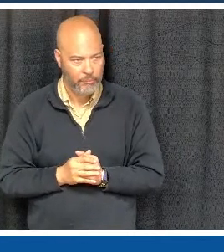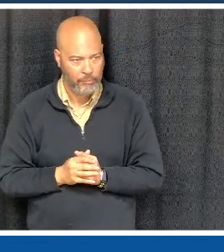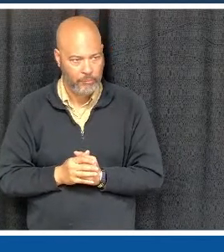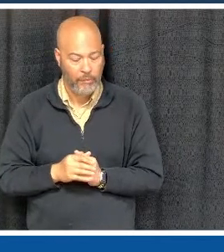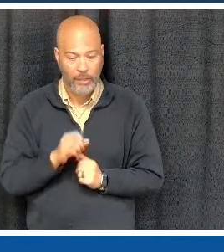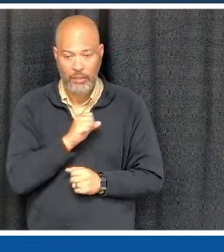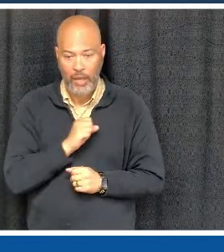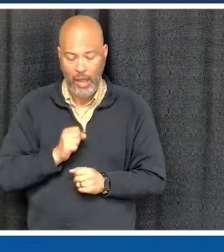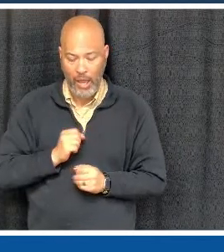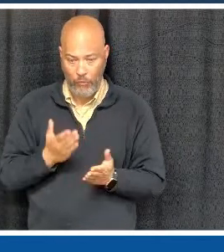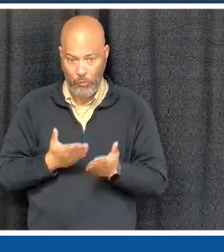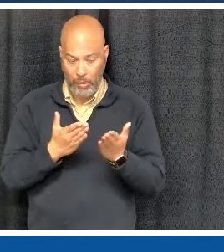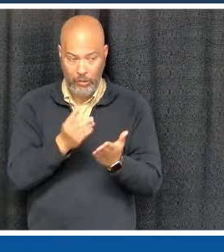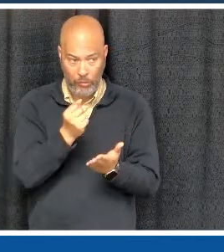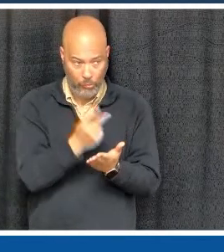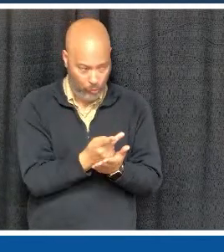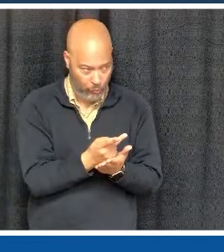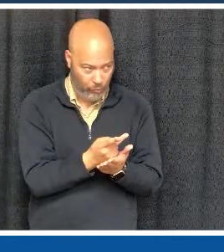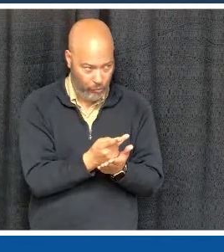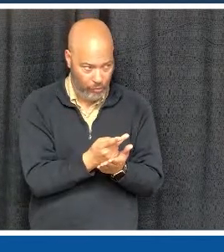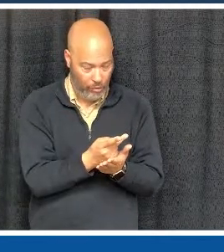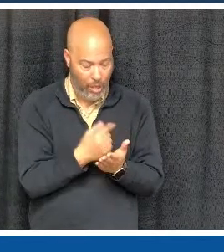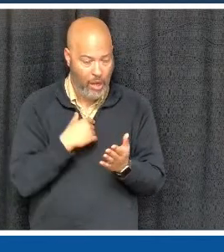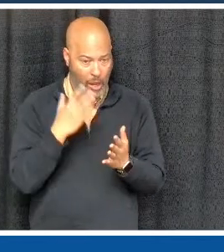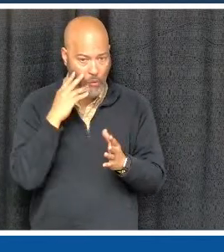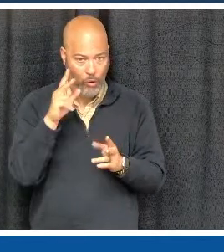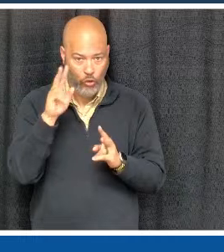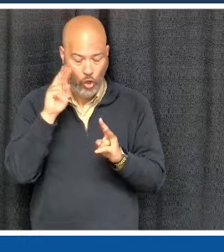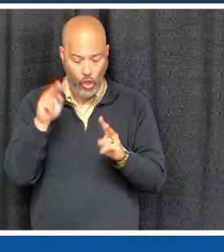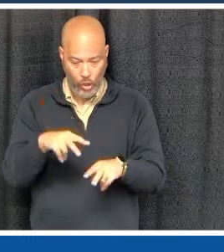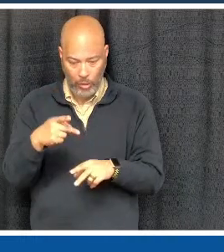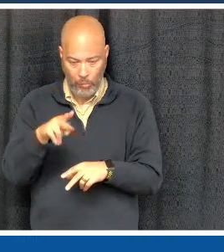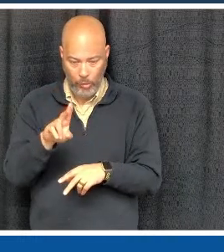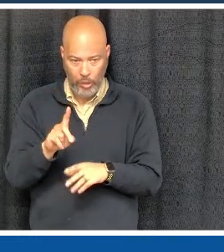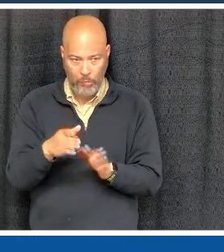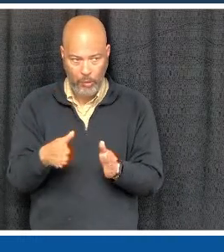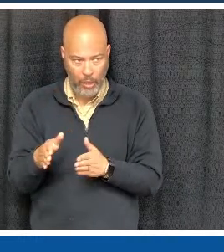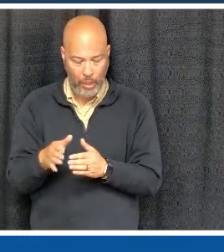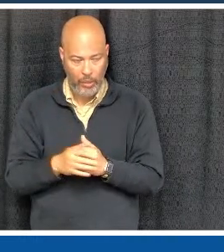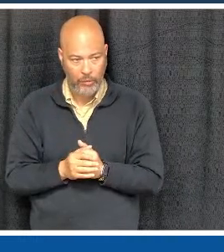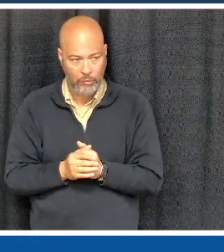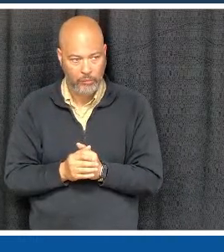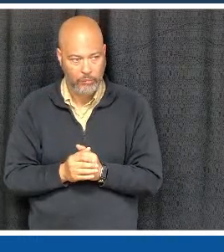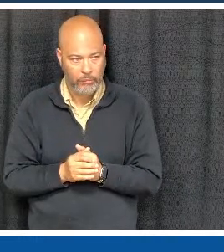Staff recommends approval, and then I'll call your attention to the PUD plan.